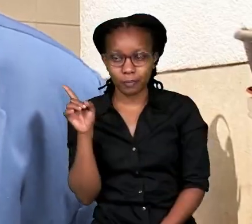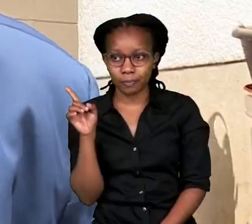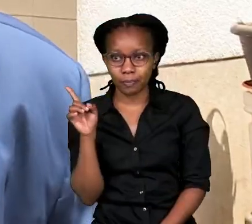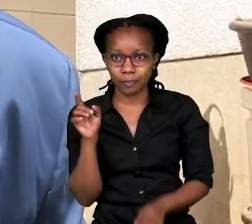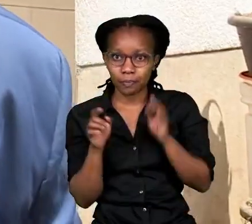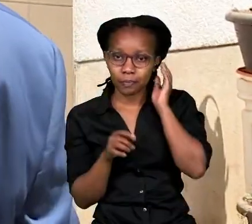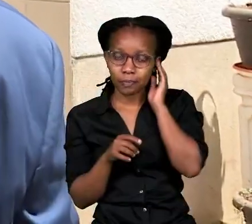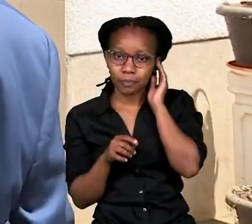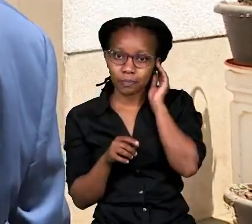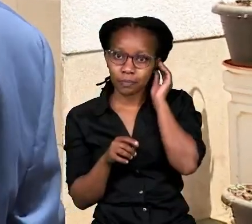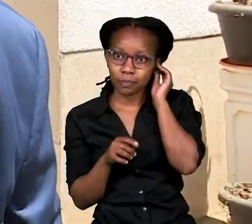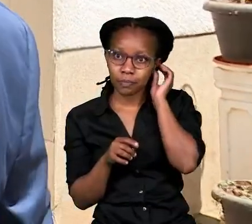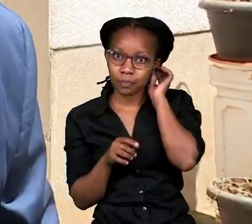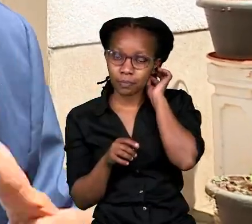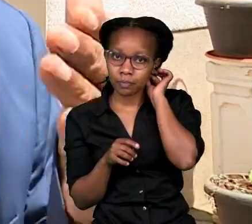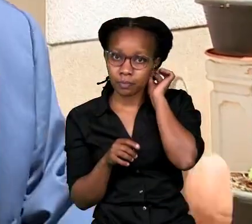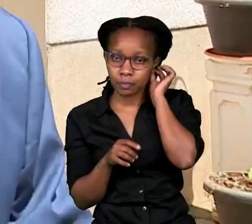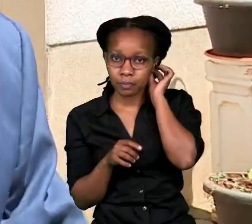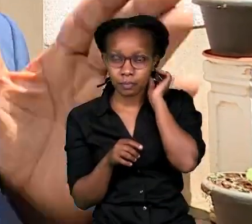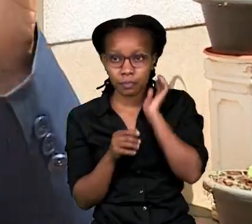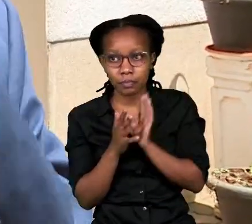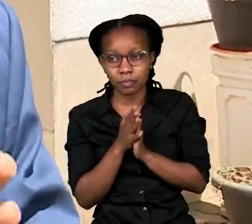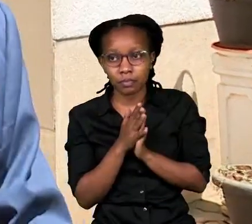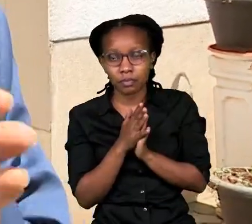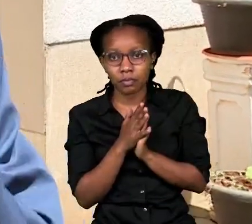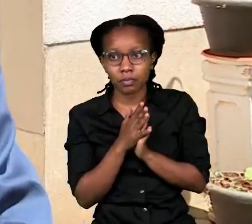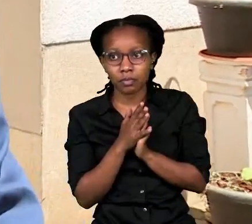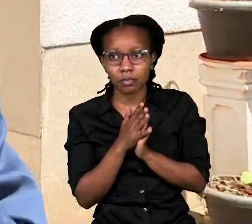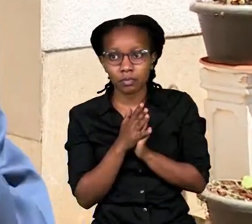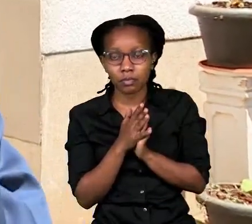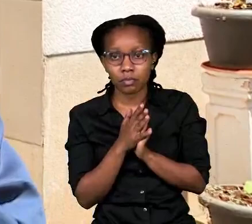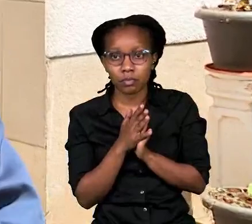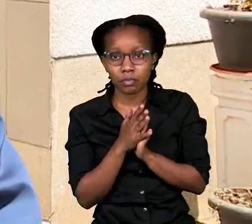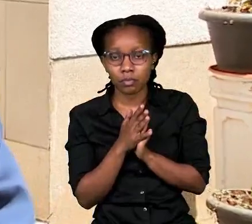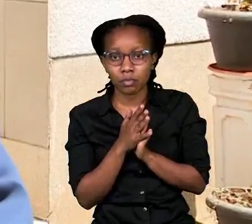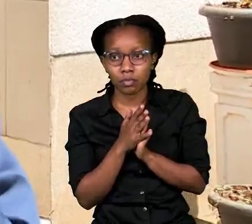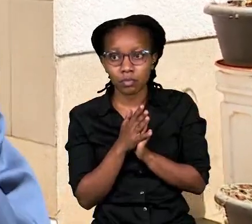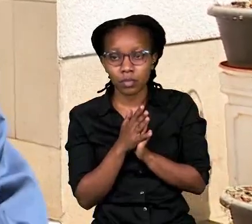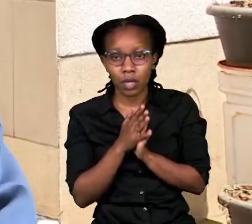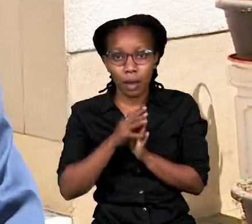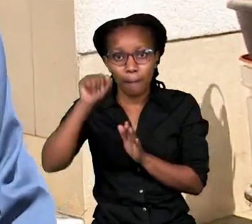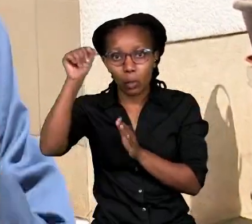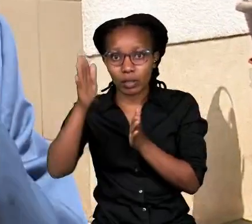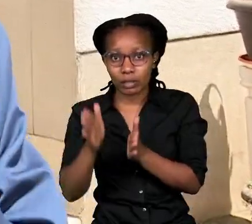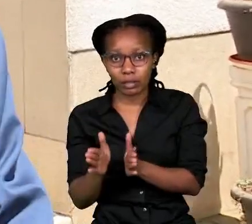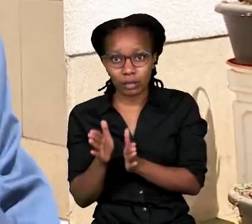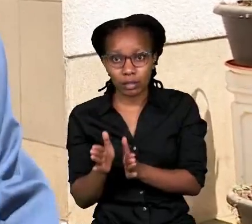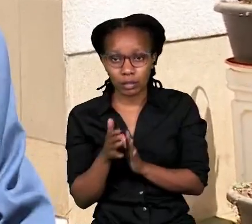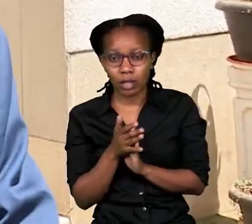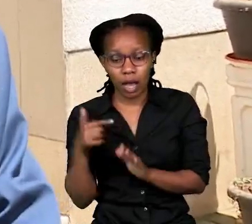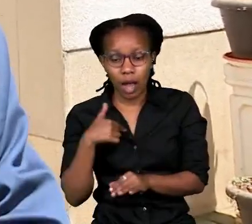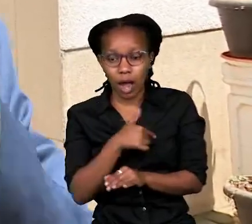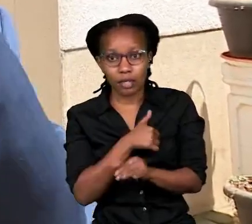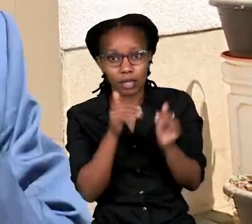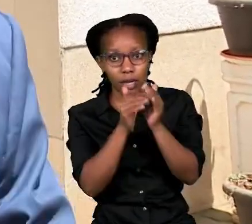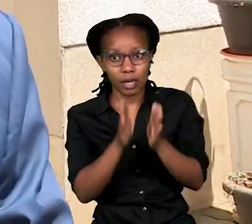Allah ulizwe wewe ulitoa promise fulani fulani mbona hukutimiza? Tuweni na hadhari ndugu zetu wanasiasa, mweni hadhari na sisi viongozi wa